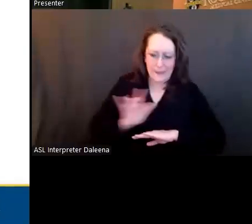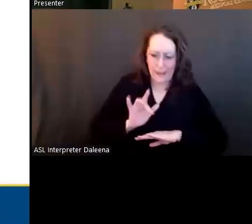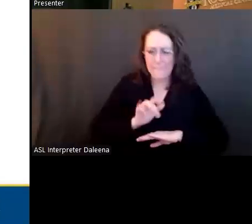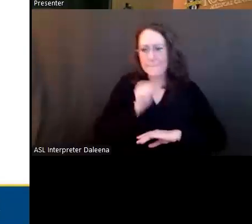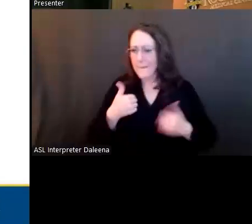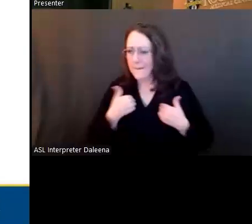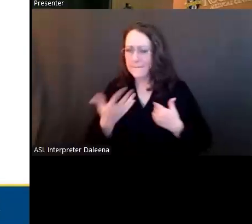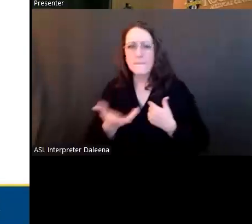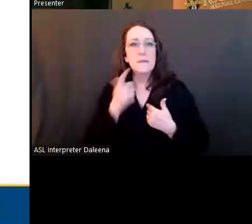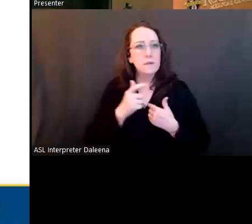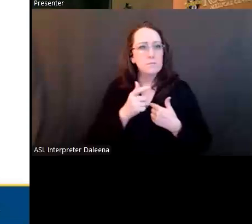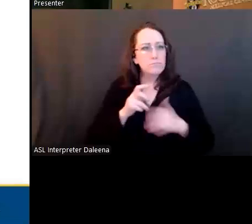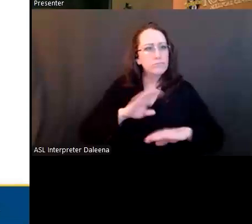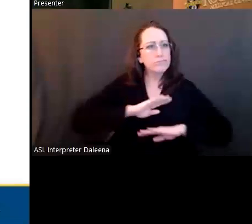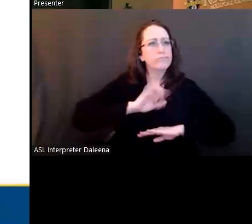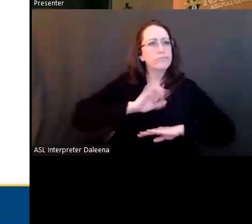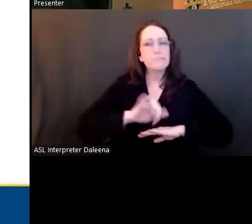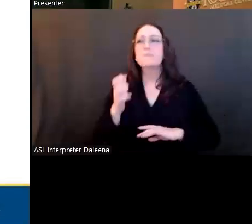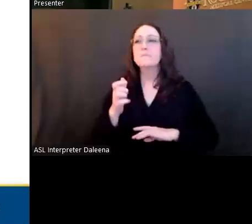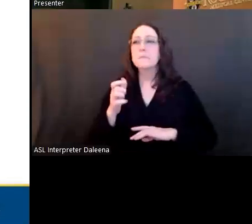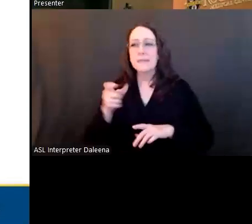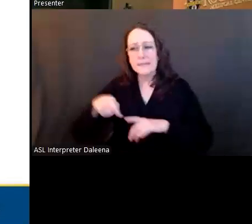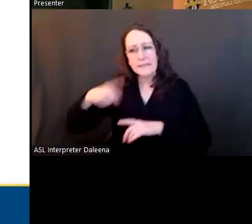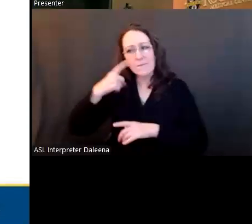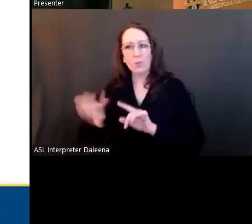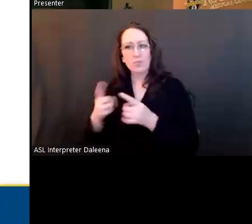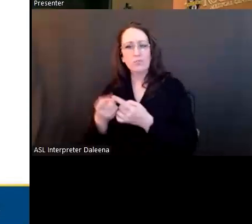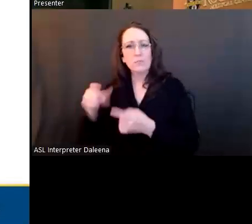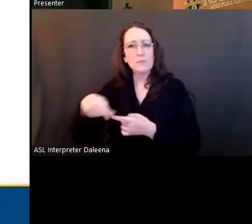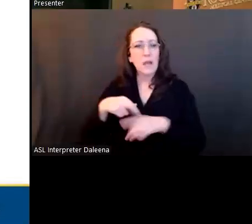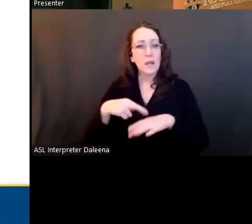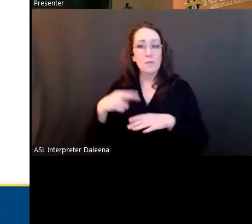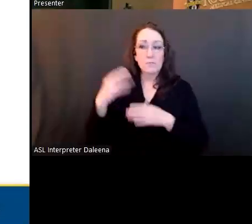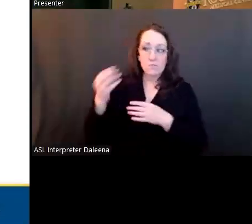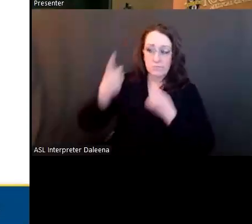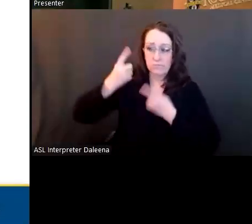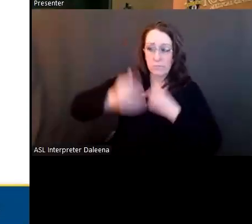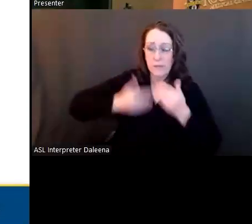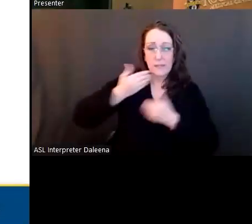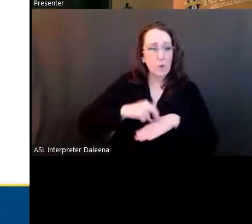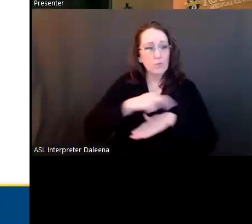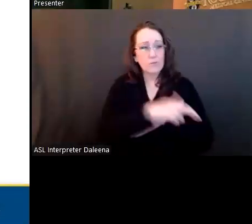department. And you'll understand the process to refer patients to us for care.